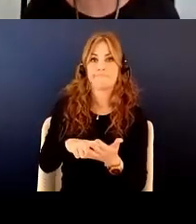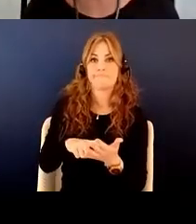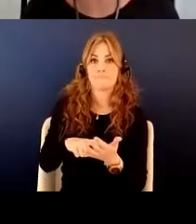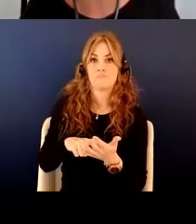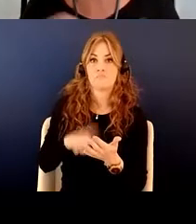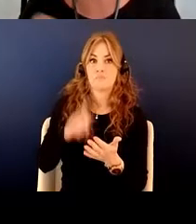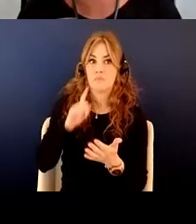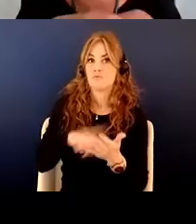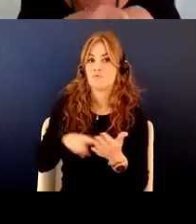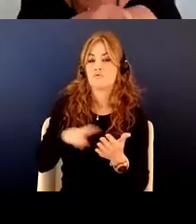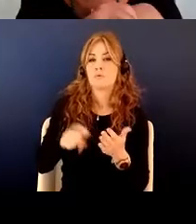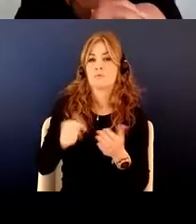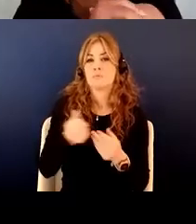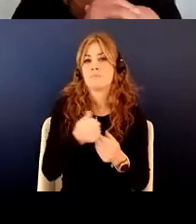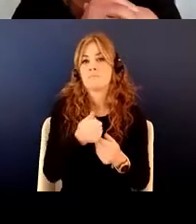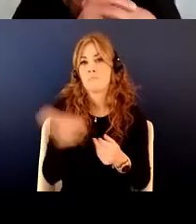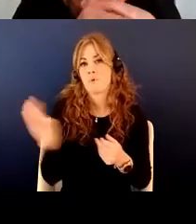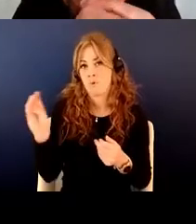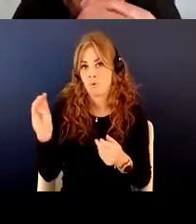multiple